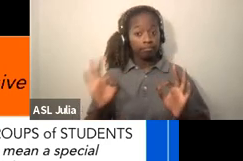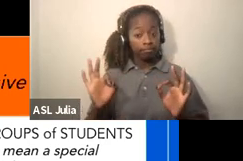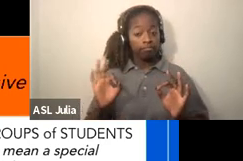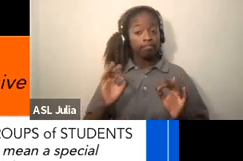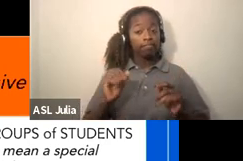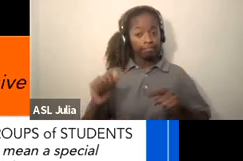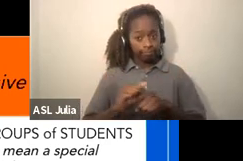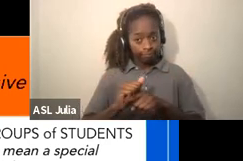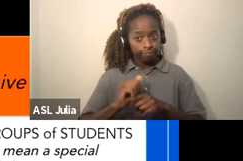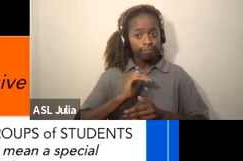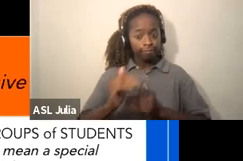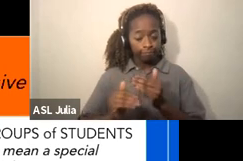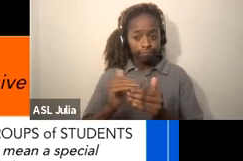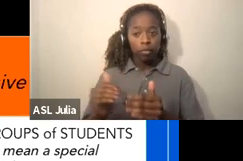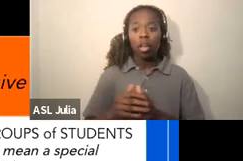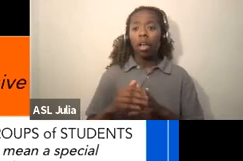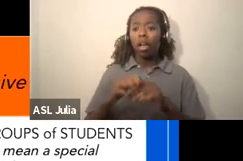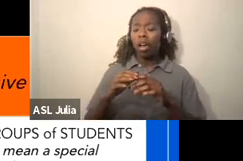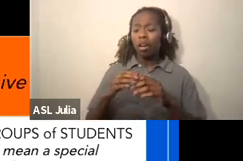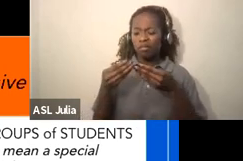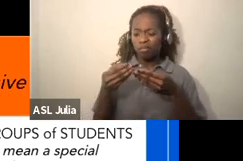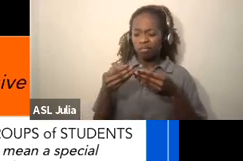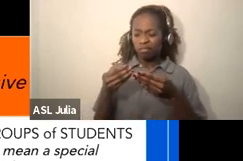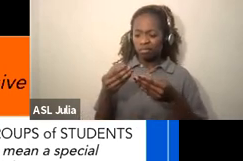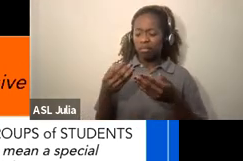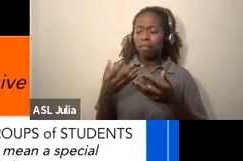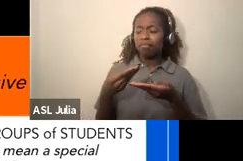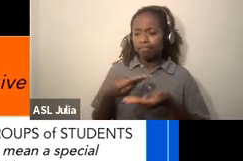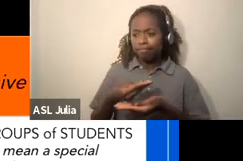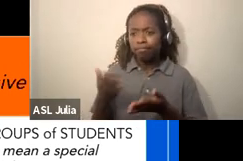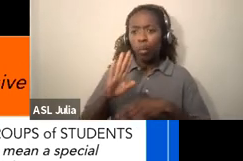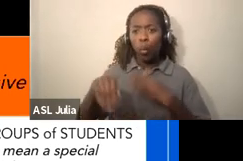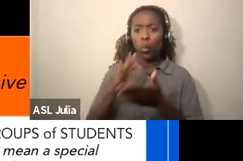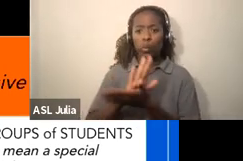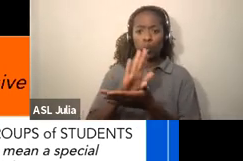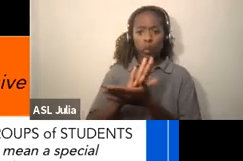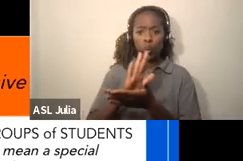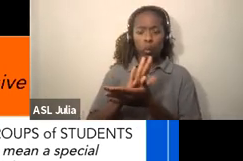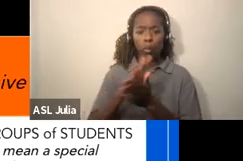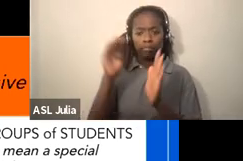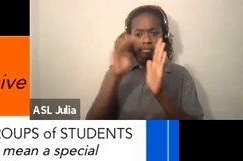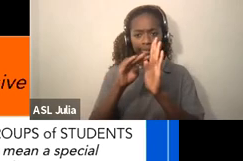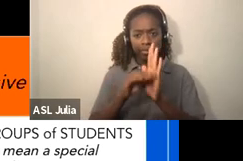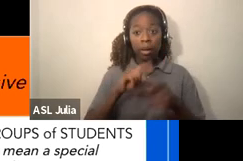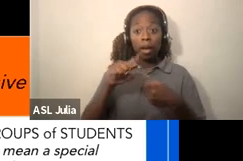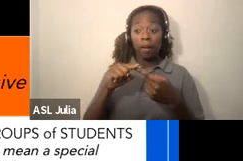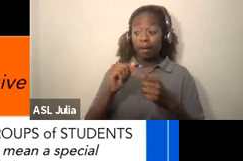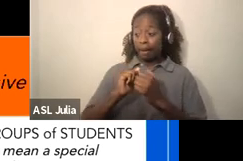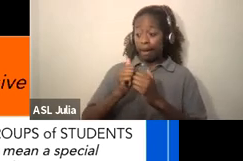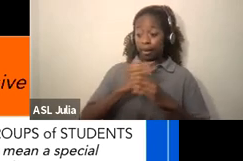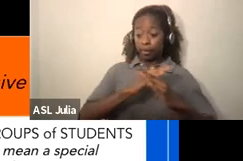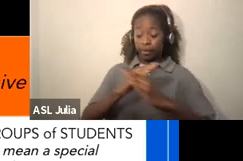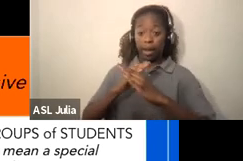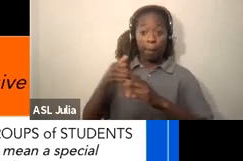and providing whole school prevention work specifically around bullying prevention social emotional skill